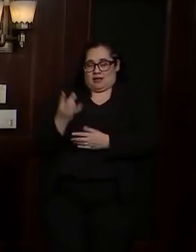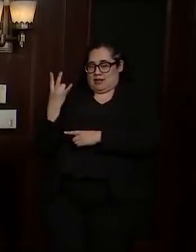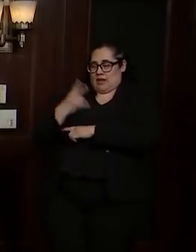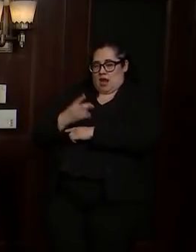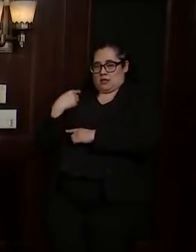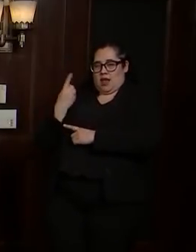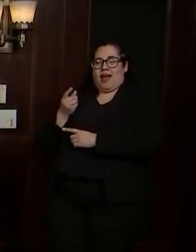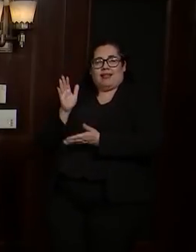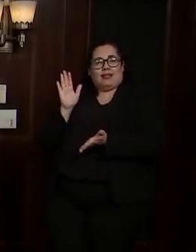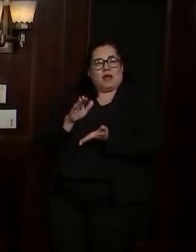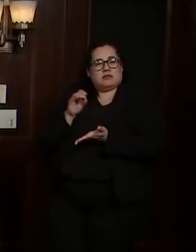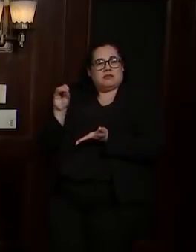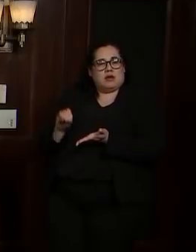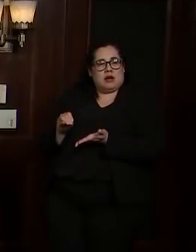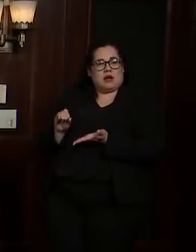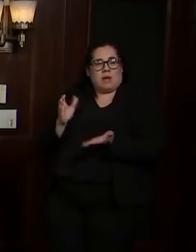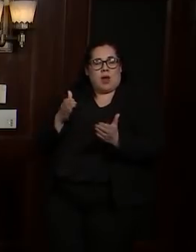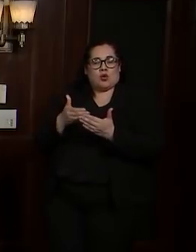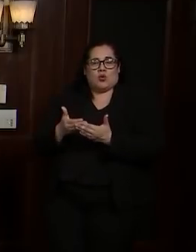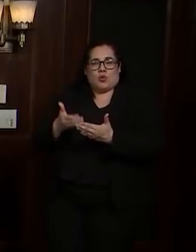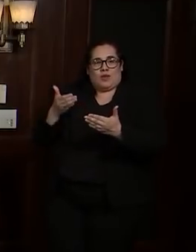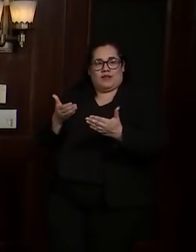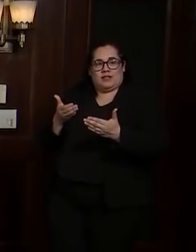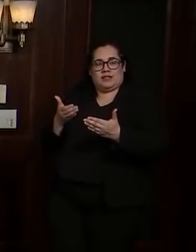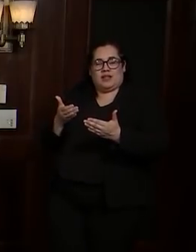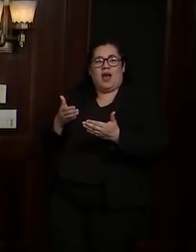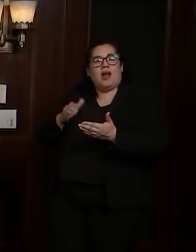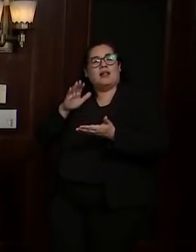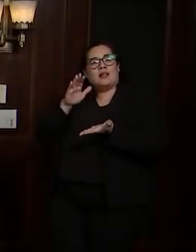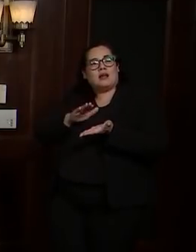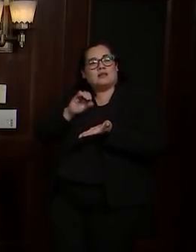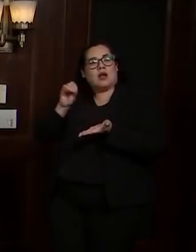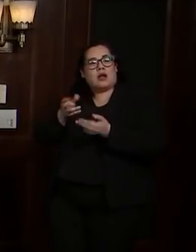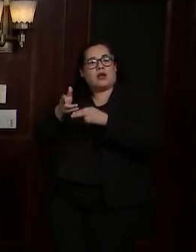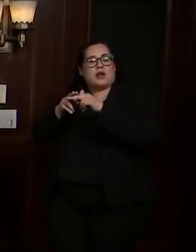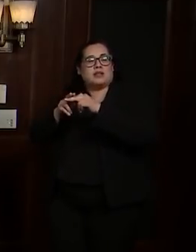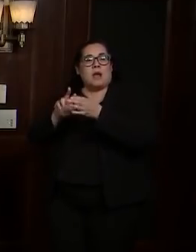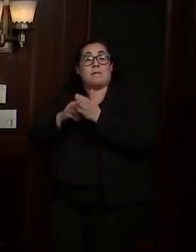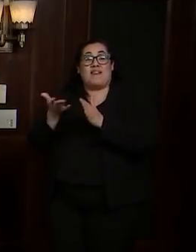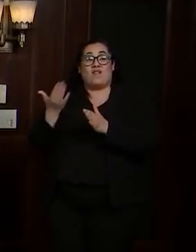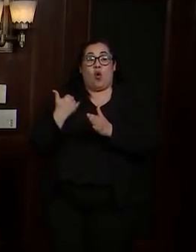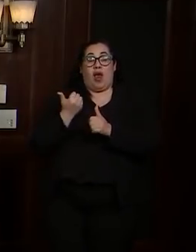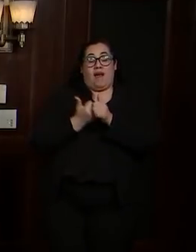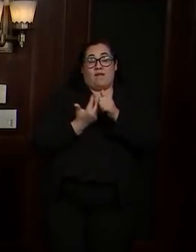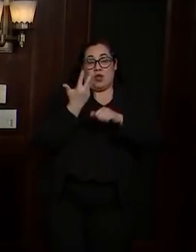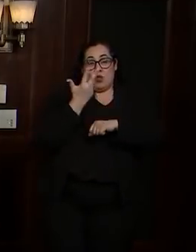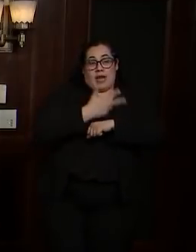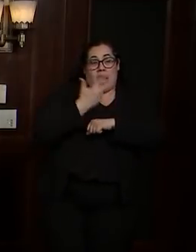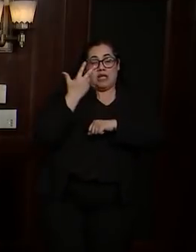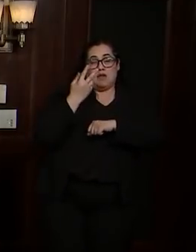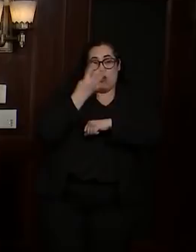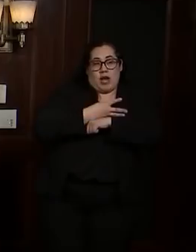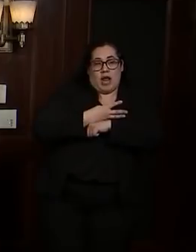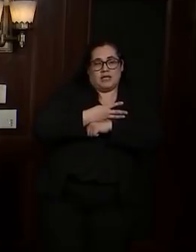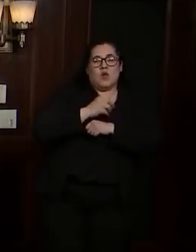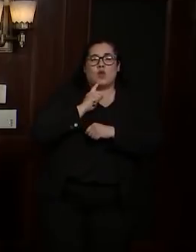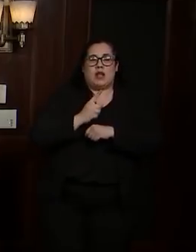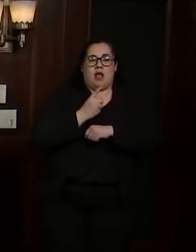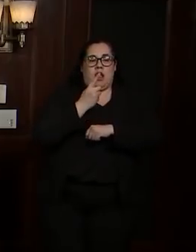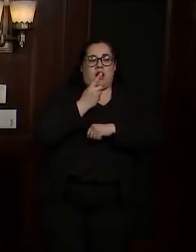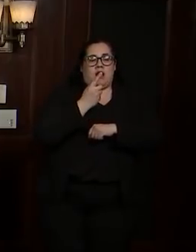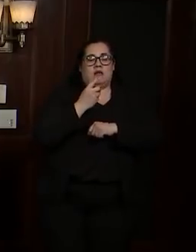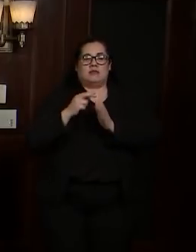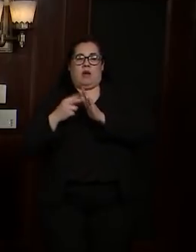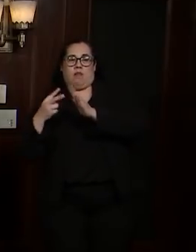less of a rate of increase than the previous week. So we were looking at a doubling every 3 or 4 days. Now that's 5 or 6